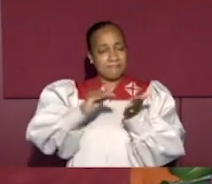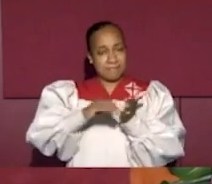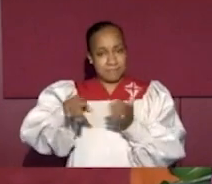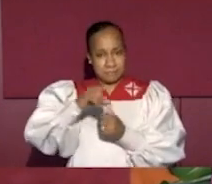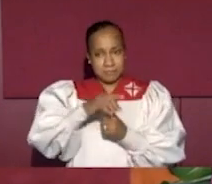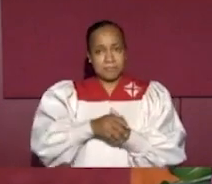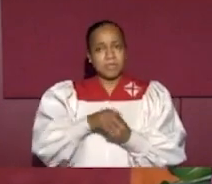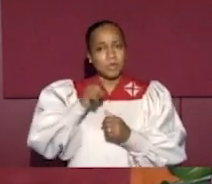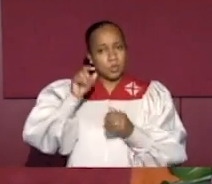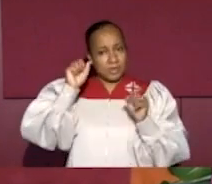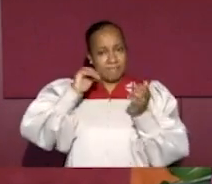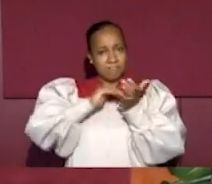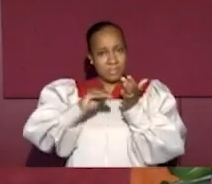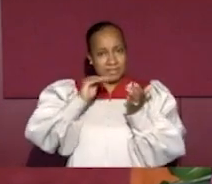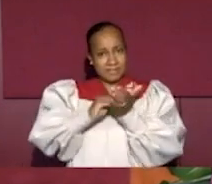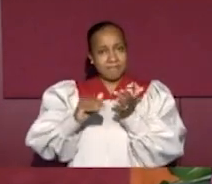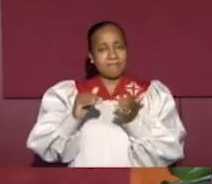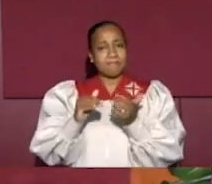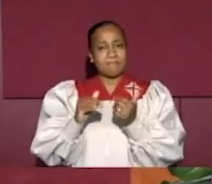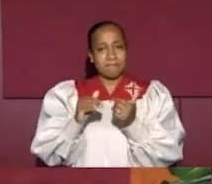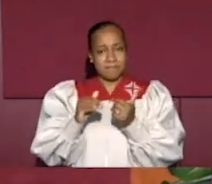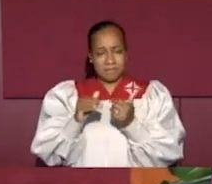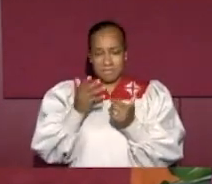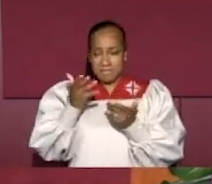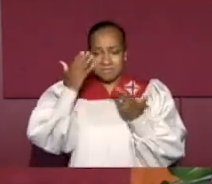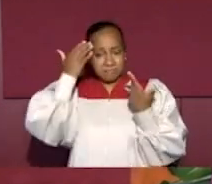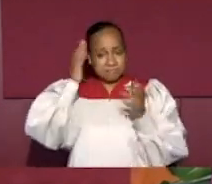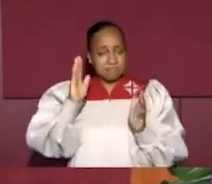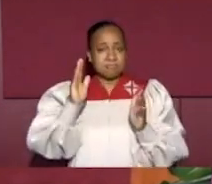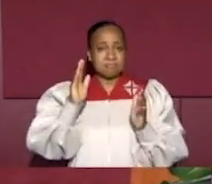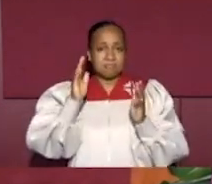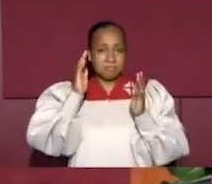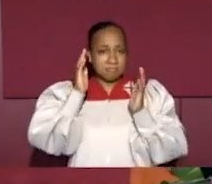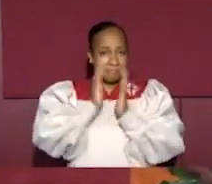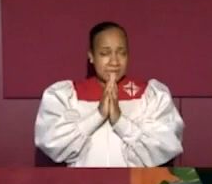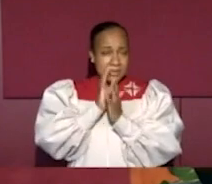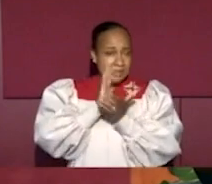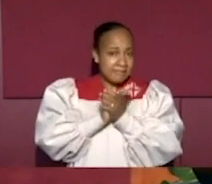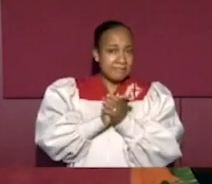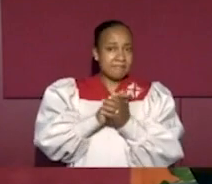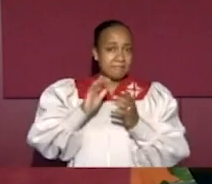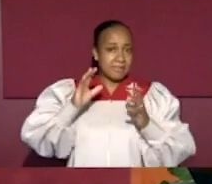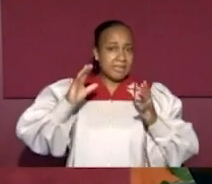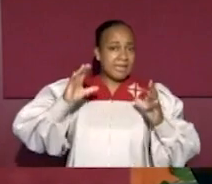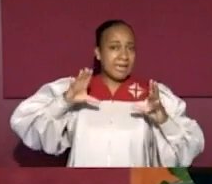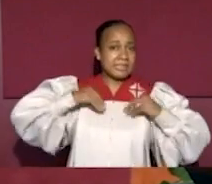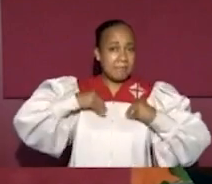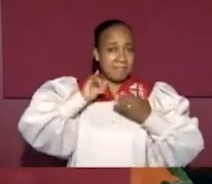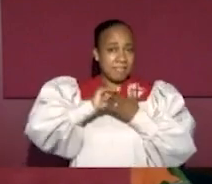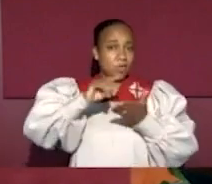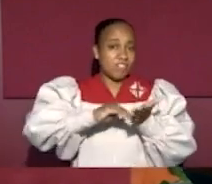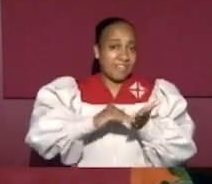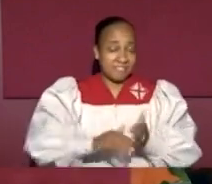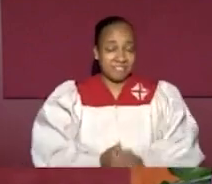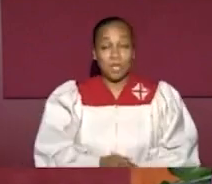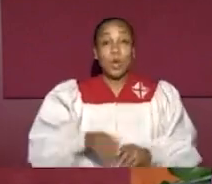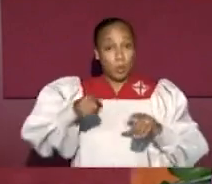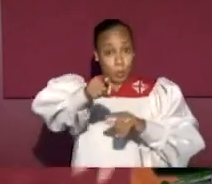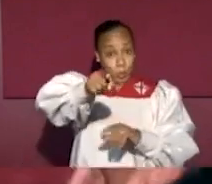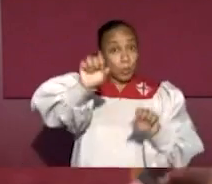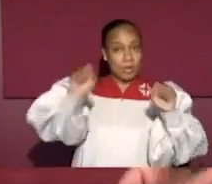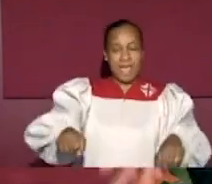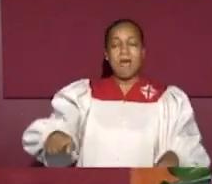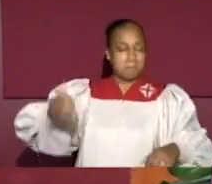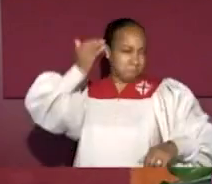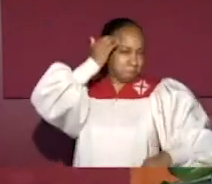forgive somebody and they don't even know, believe, or accept that you have forgiven them. Let me say that again. You can